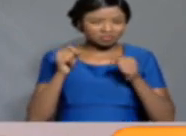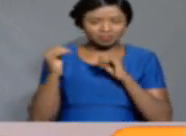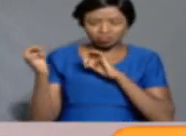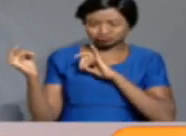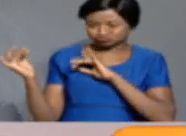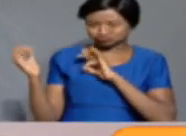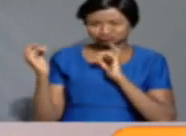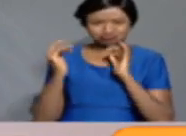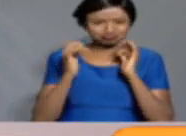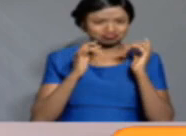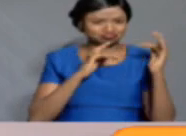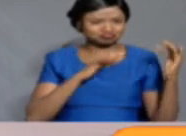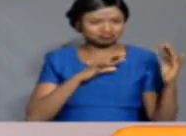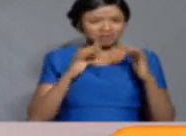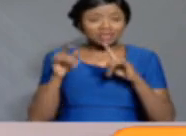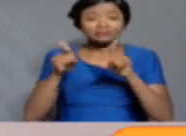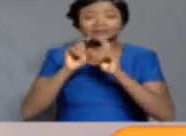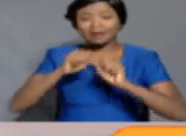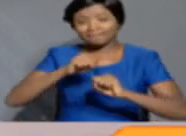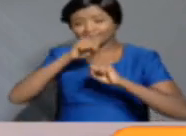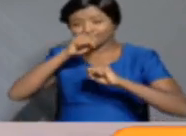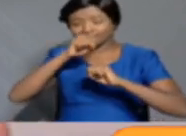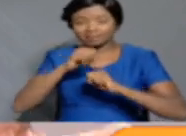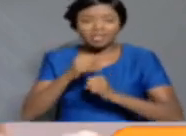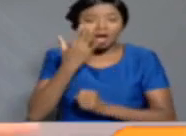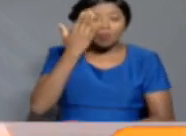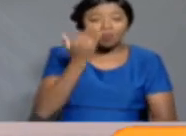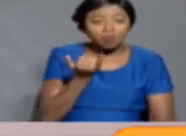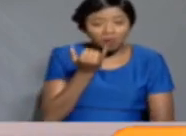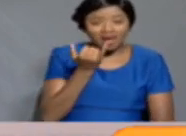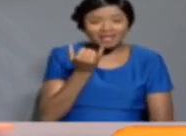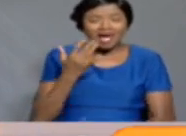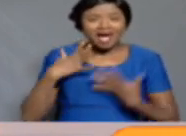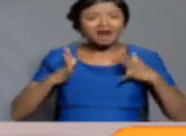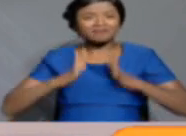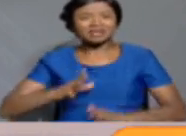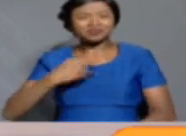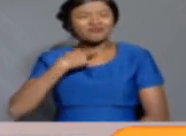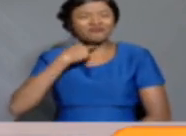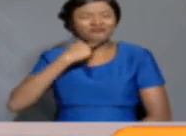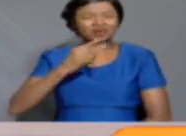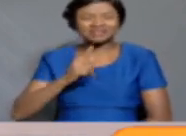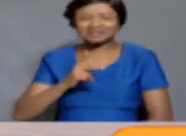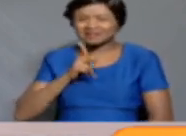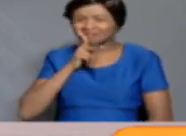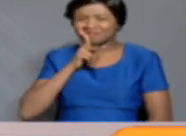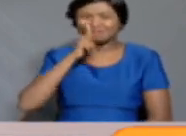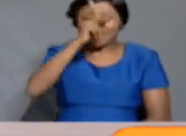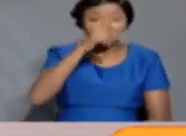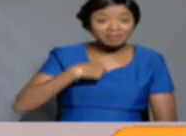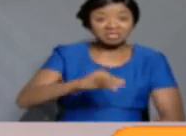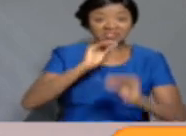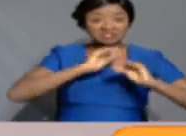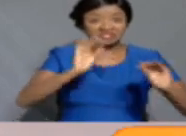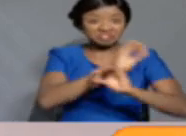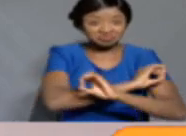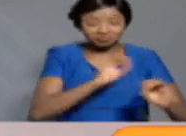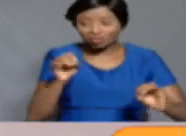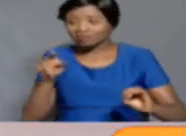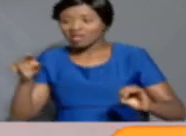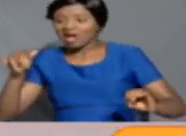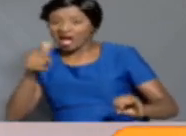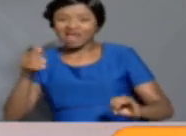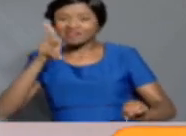match. I think Jamila called it that once, because we have someone shouting at the top of his voice that they will not teach. You have another one